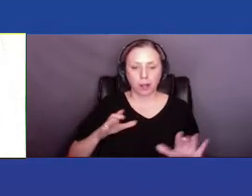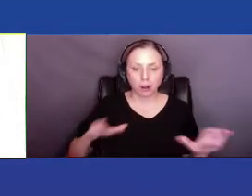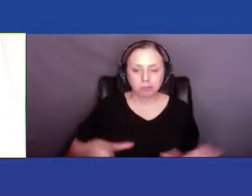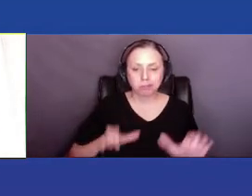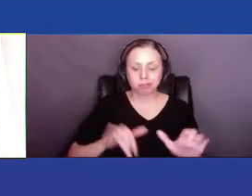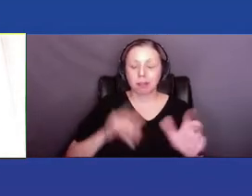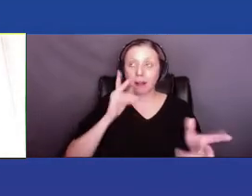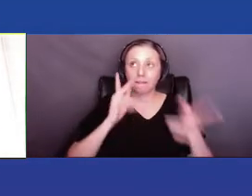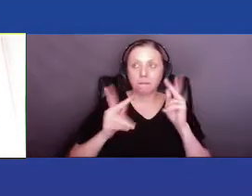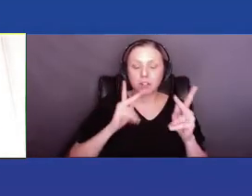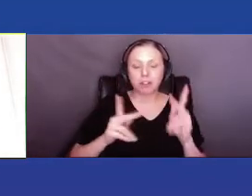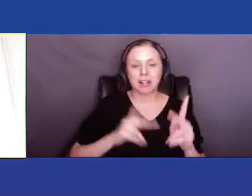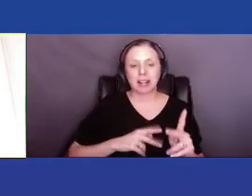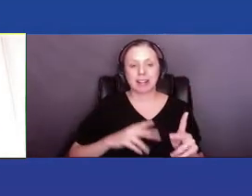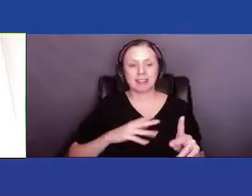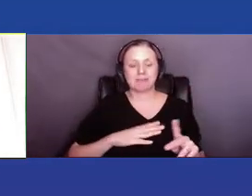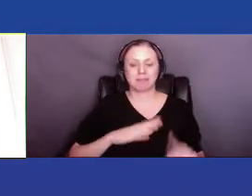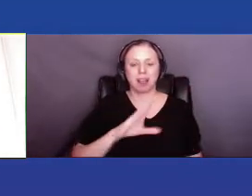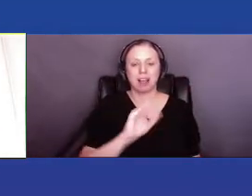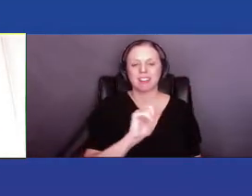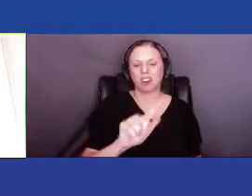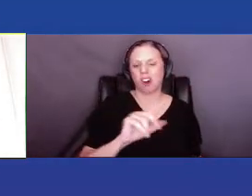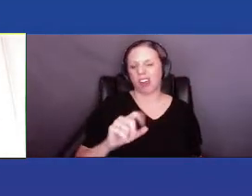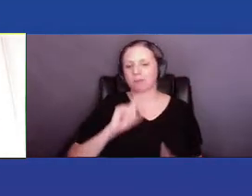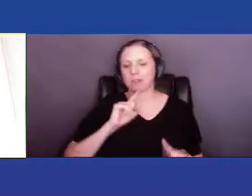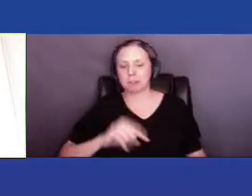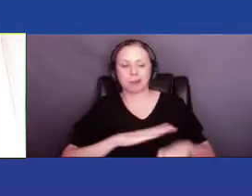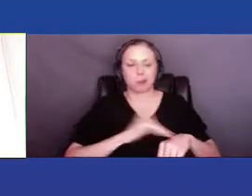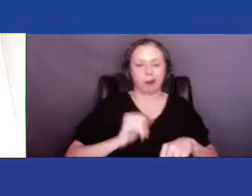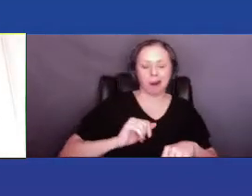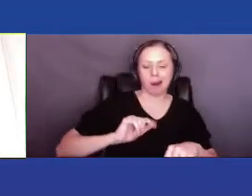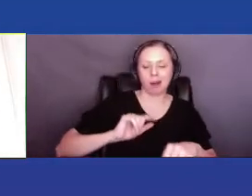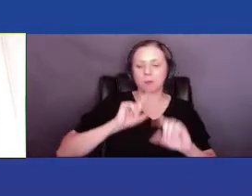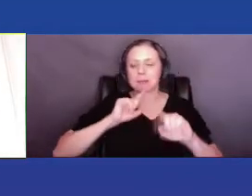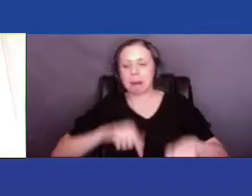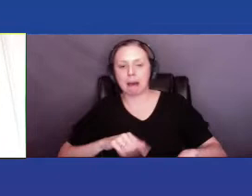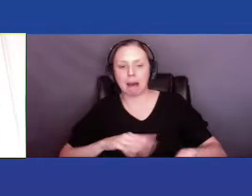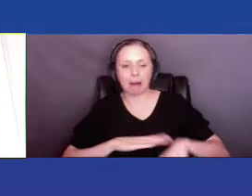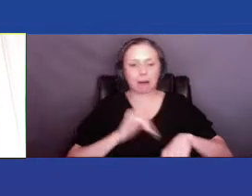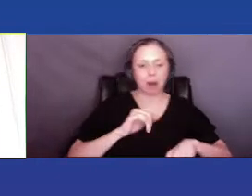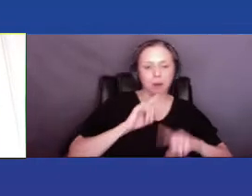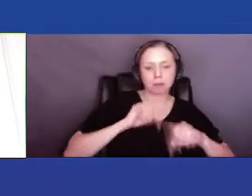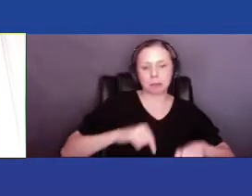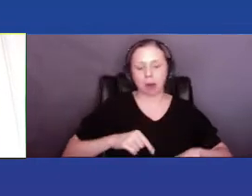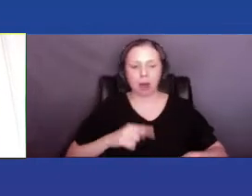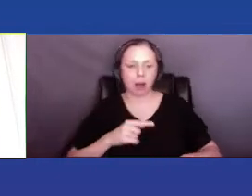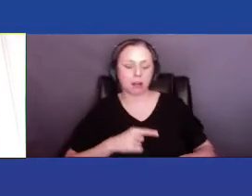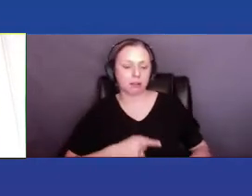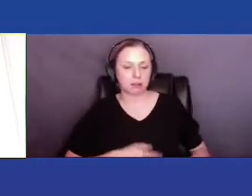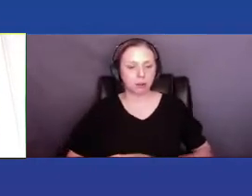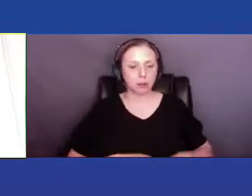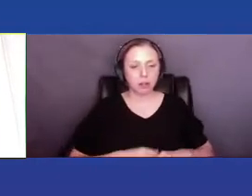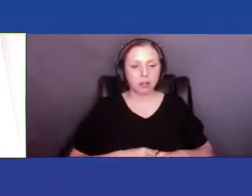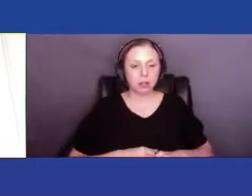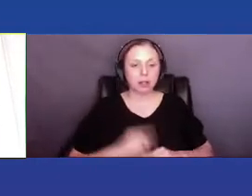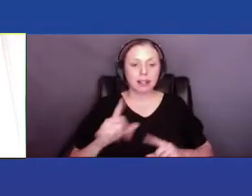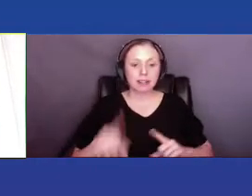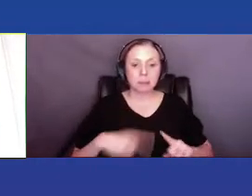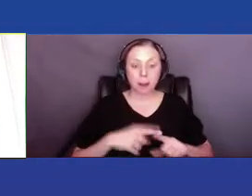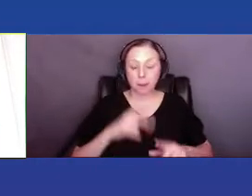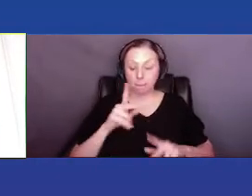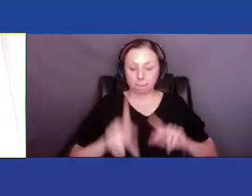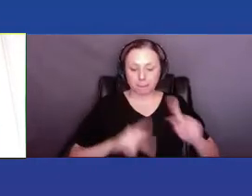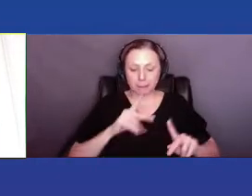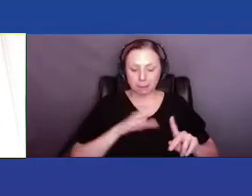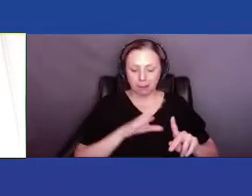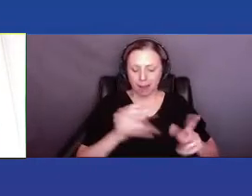and response, I'm calling it, between the colony and mainland, between people and place, and between the past